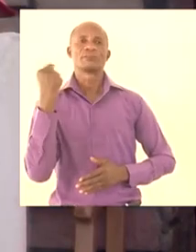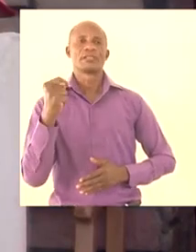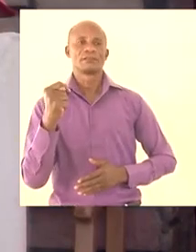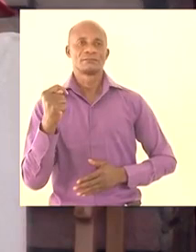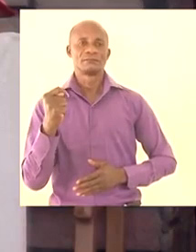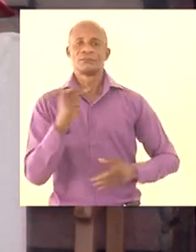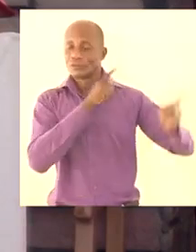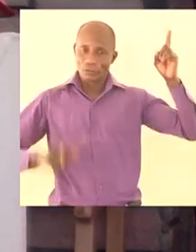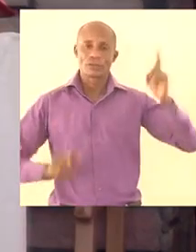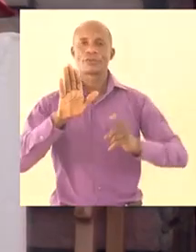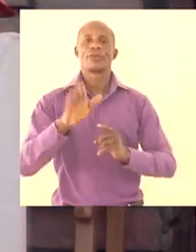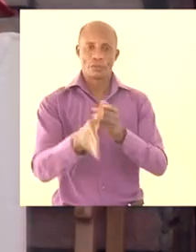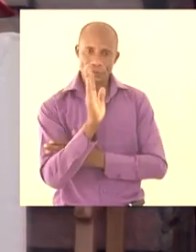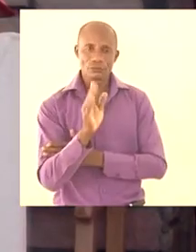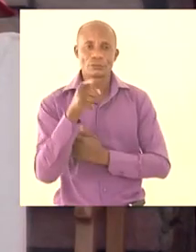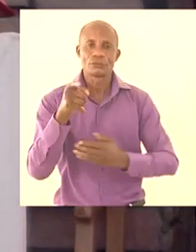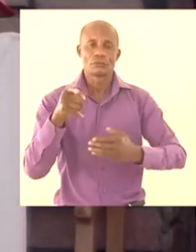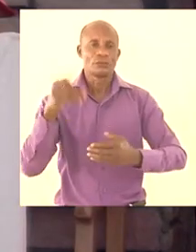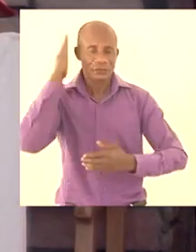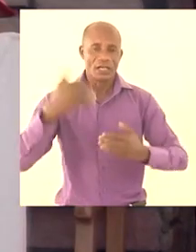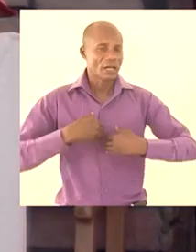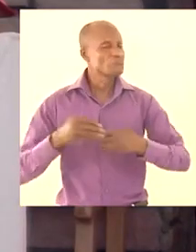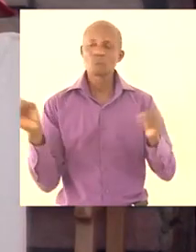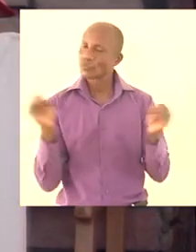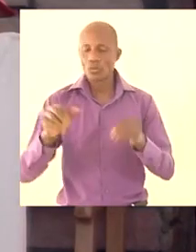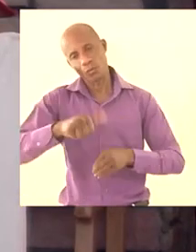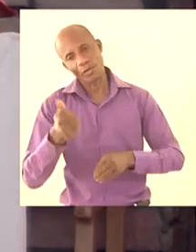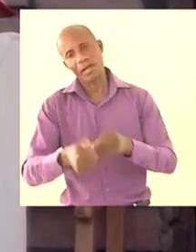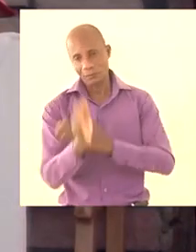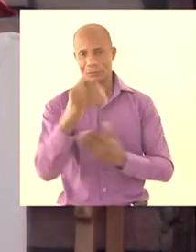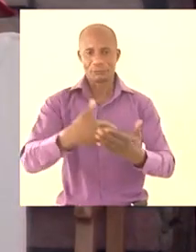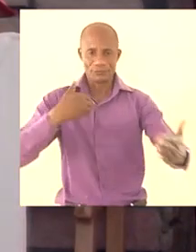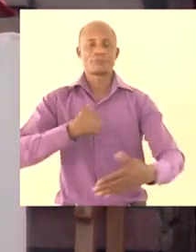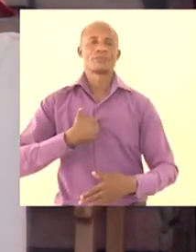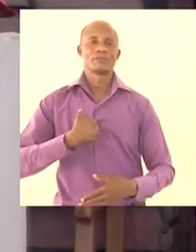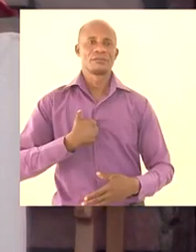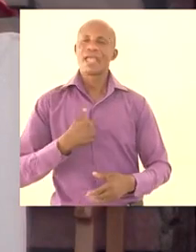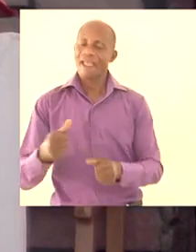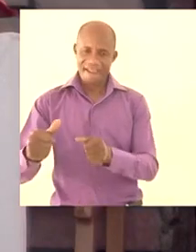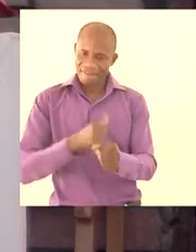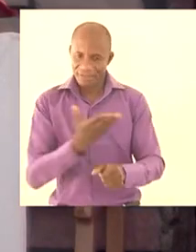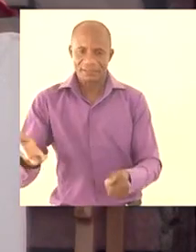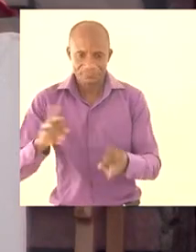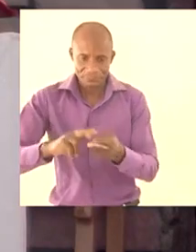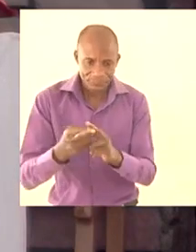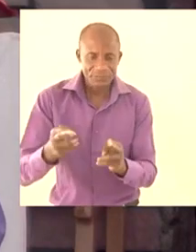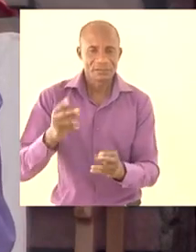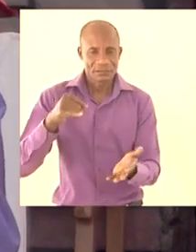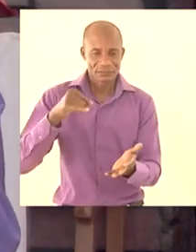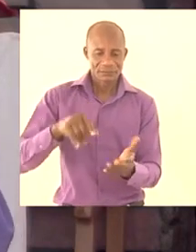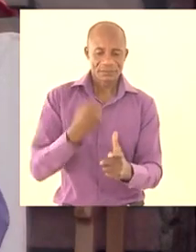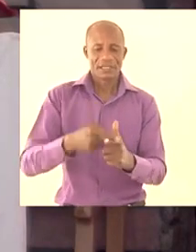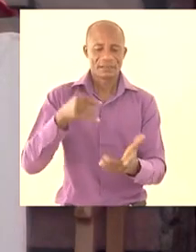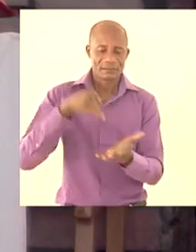one, the Lord your God. Thou shalt have no other God before me. So everything related. Then it says,